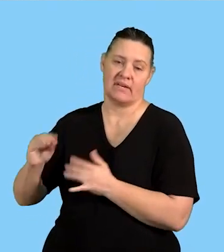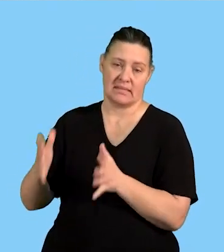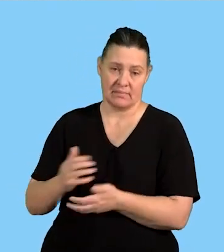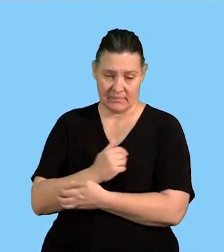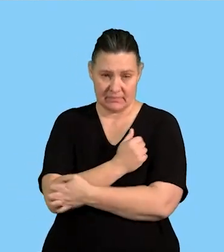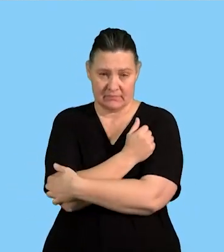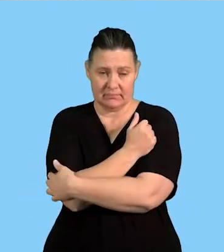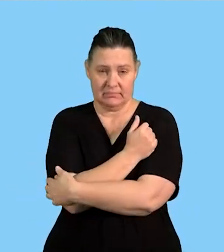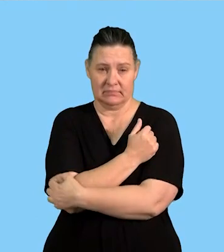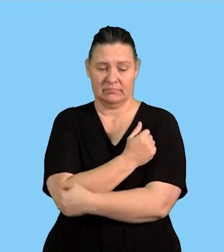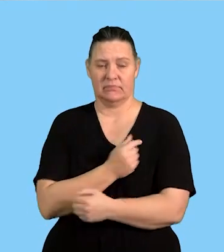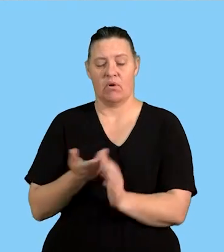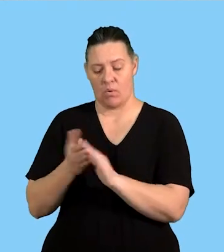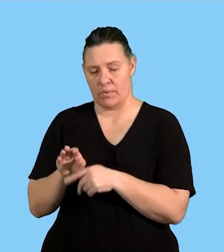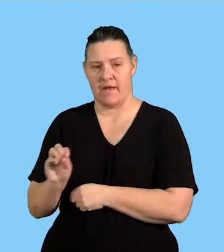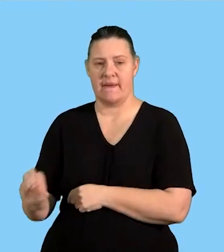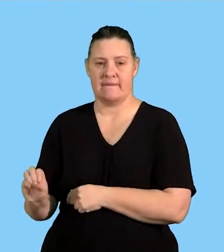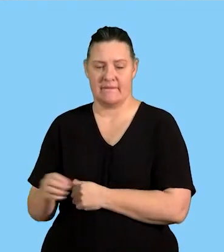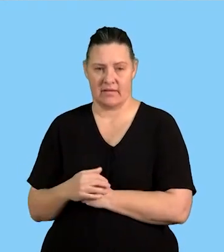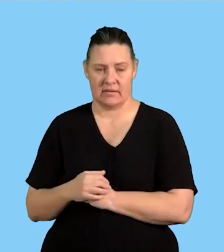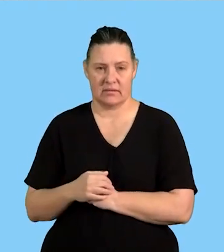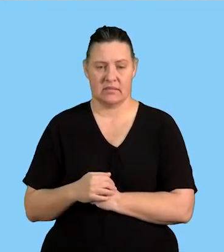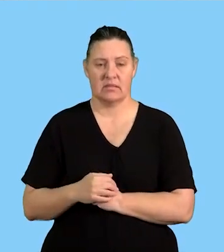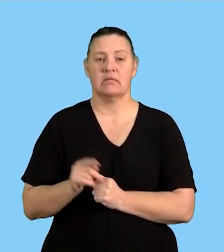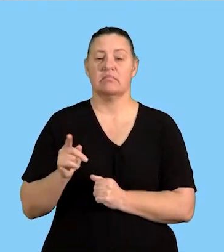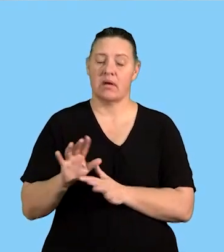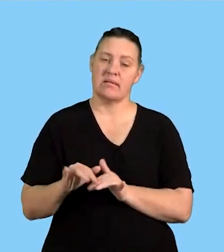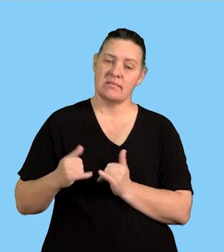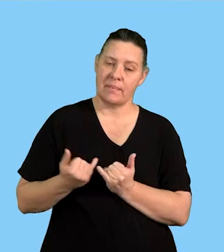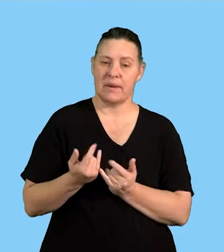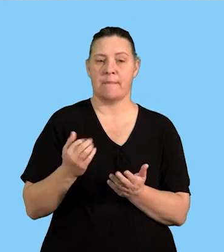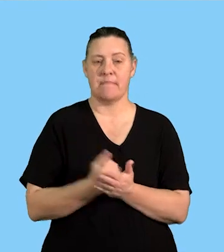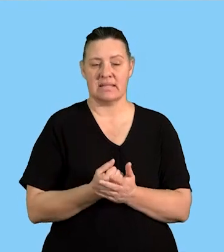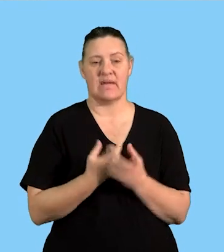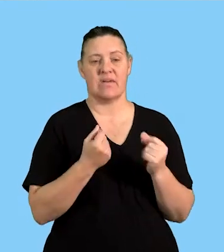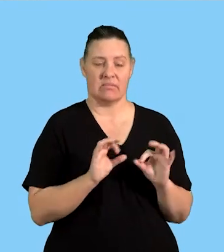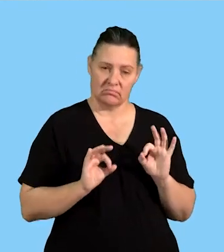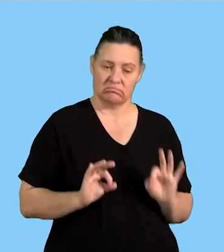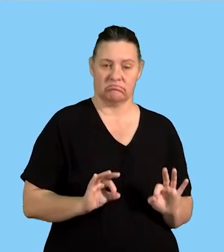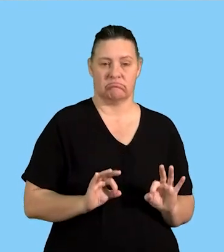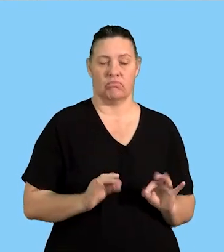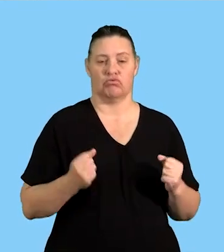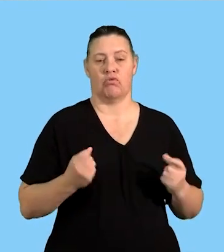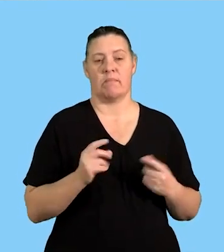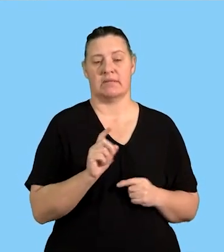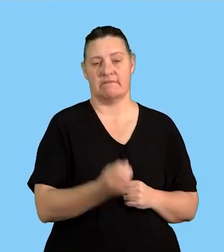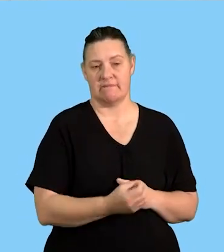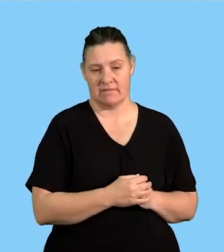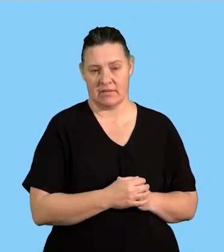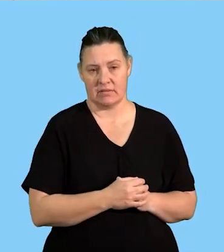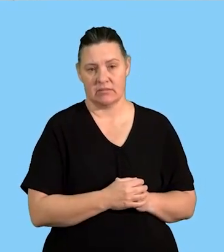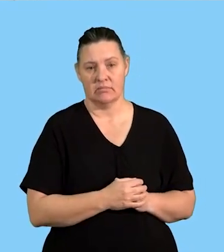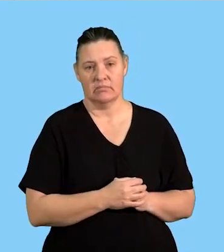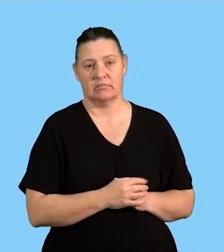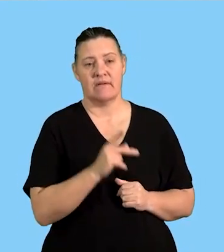the investors who are in the community. Obviously, a company has to be financially viable. Hence,